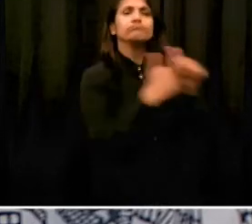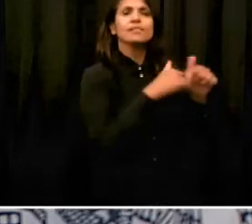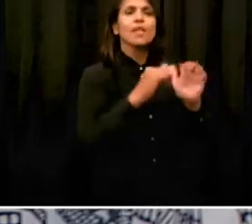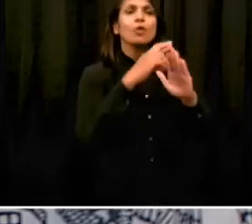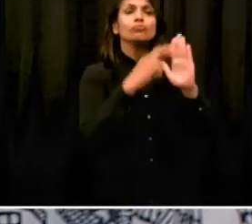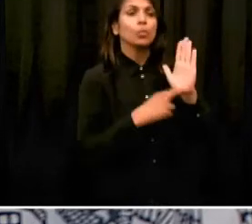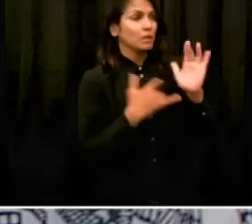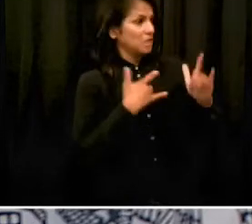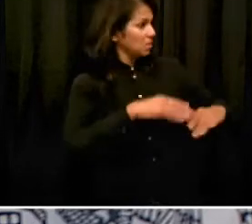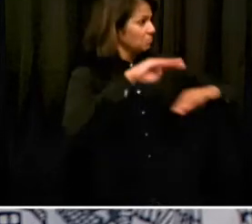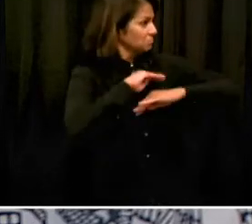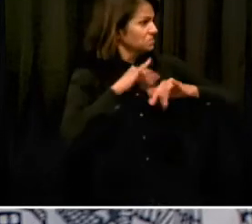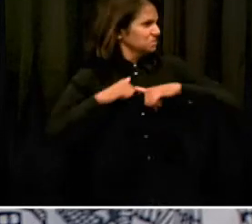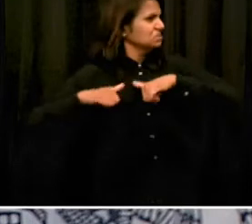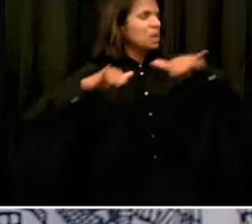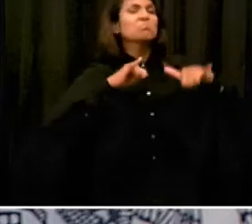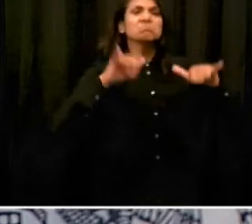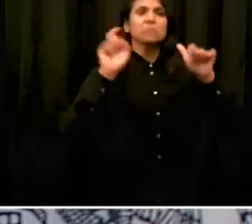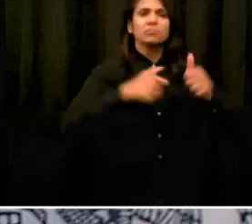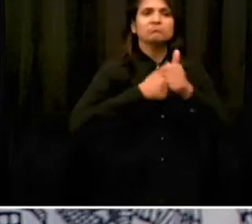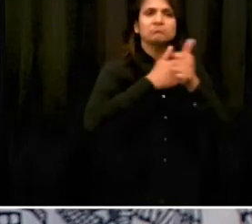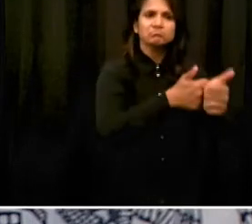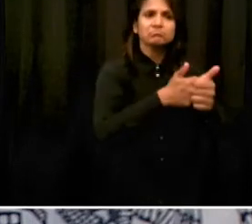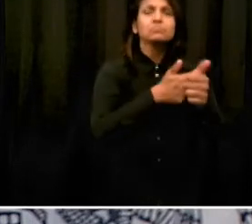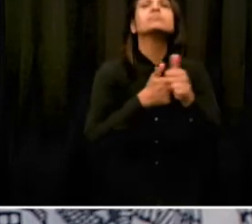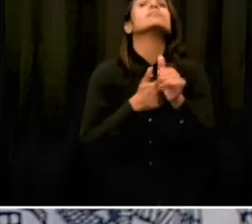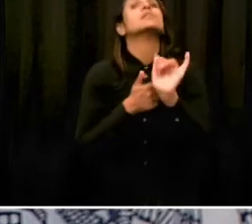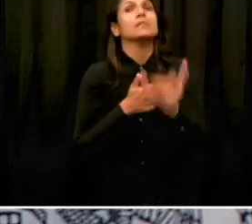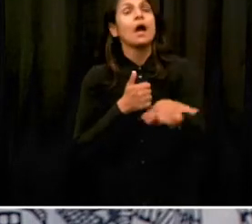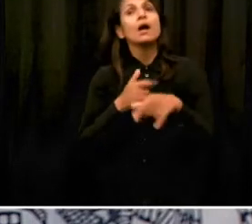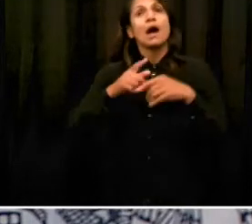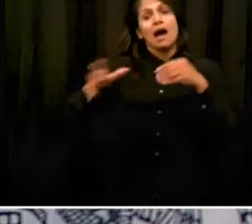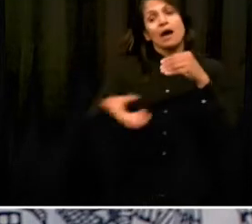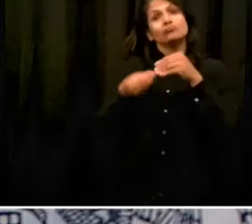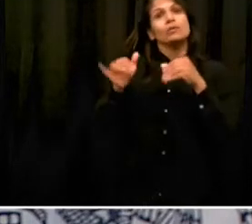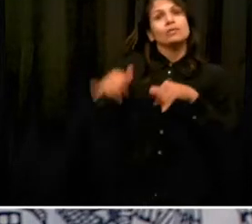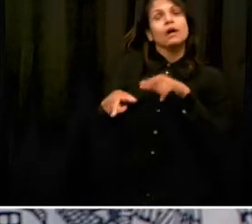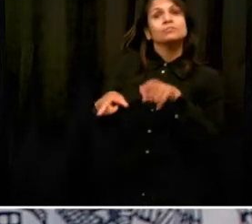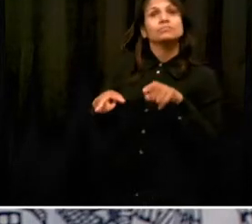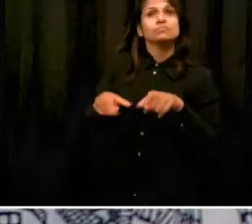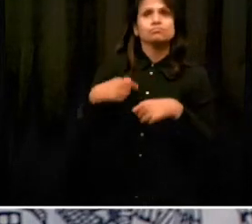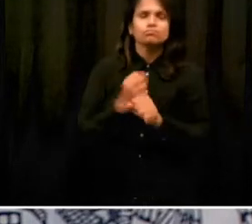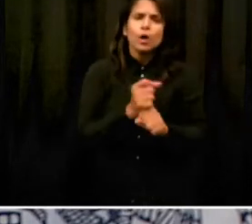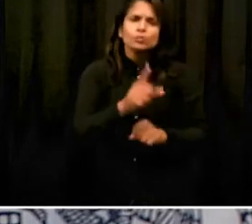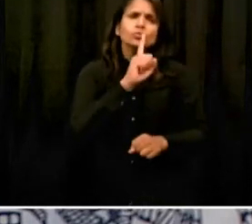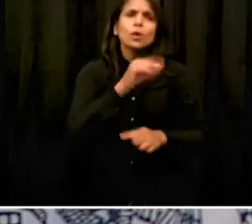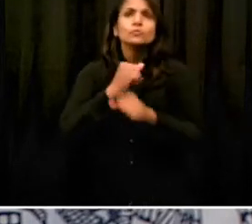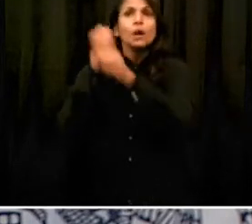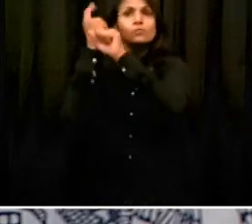all. That, to me, is the best way to get it done. Go ahead, Juliet.